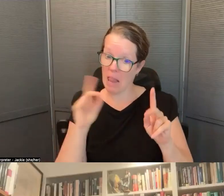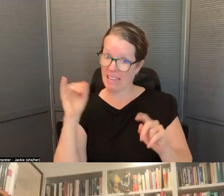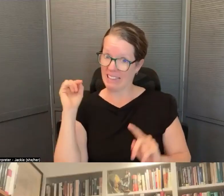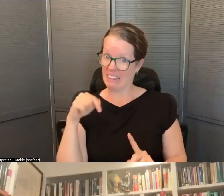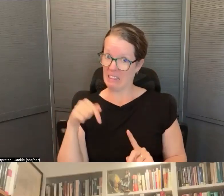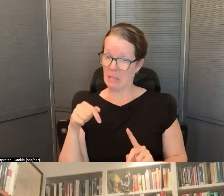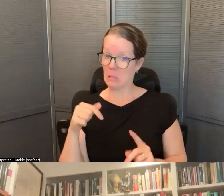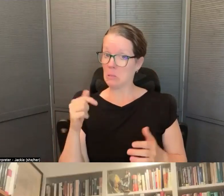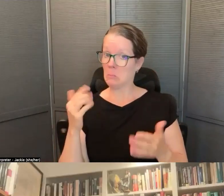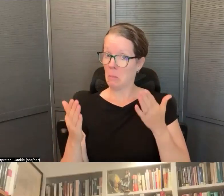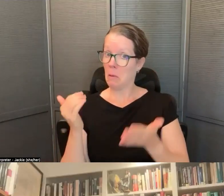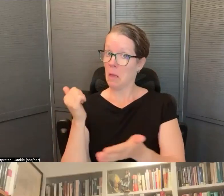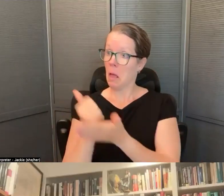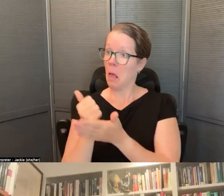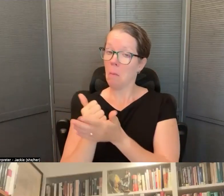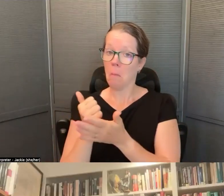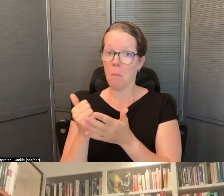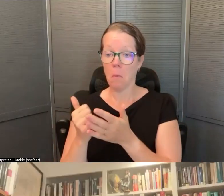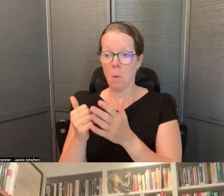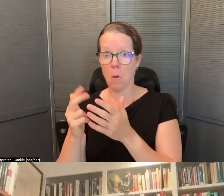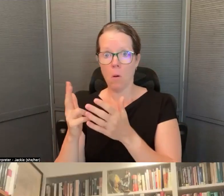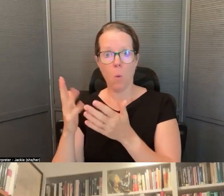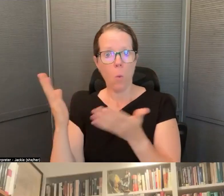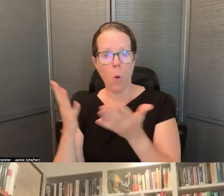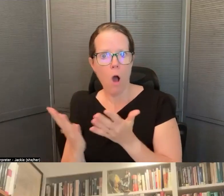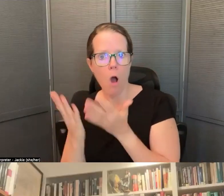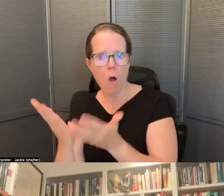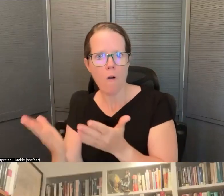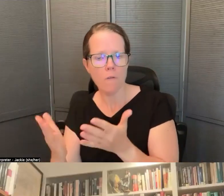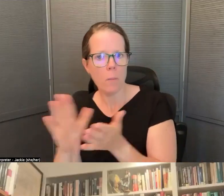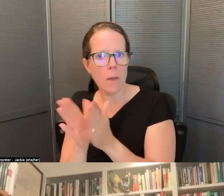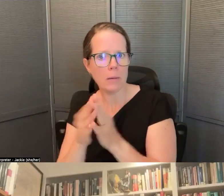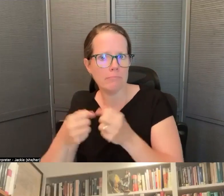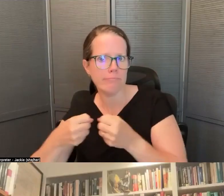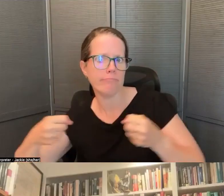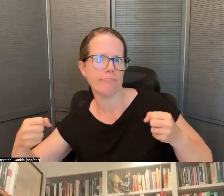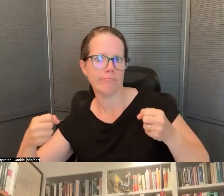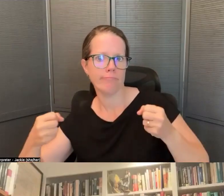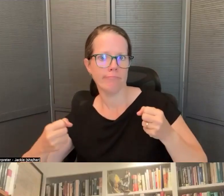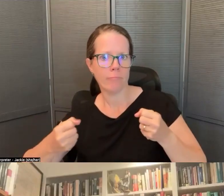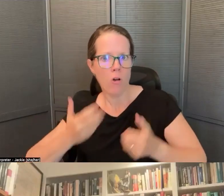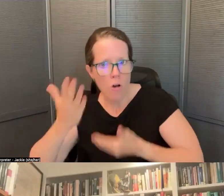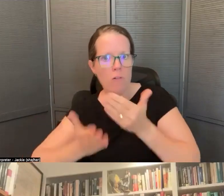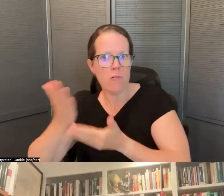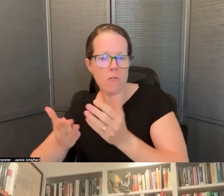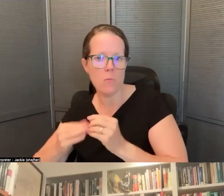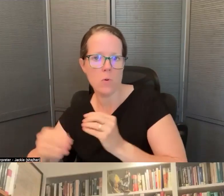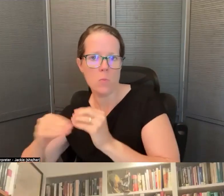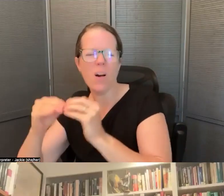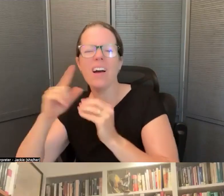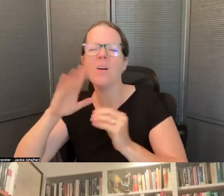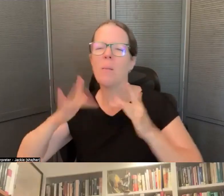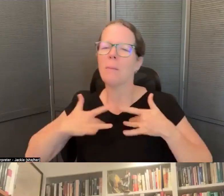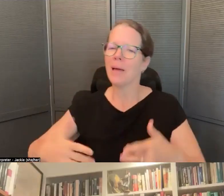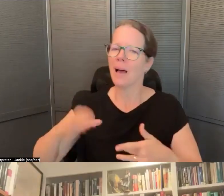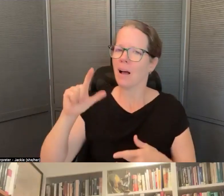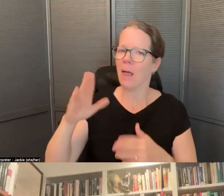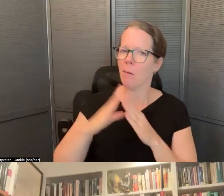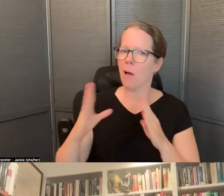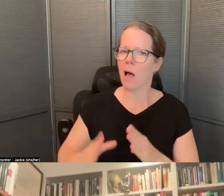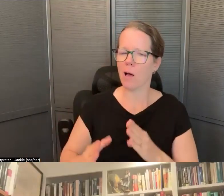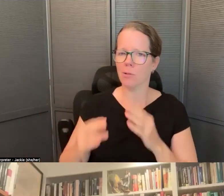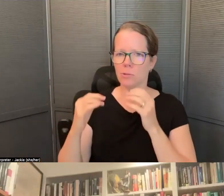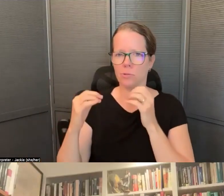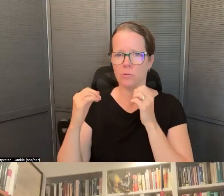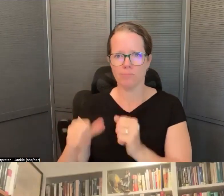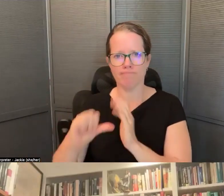broadening the programming. We know that clubhouses traditionally and to this day have a strong focus on work. But